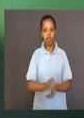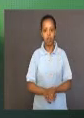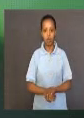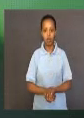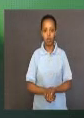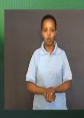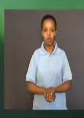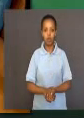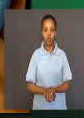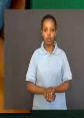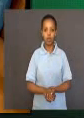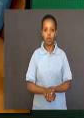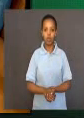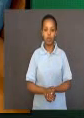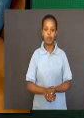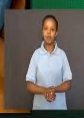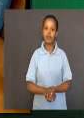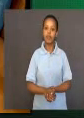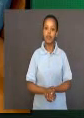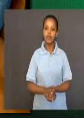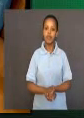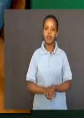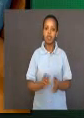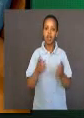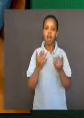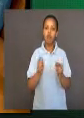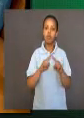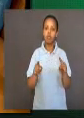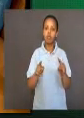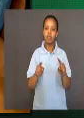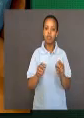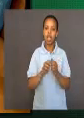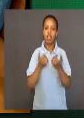But what about the beginnings of life on Earth?